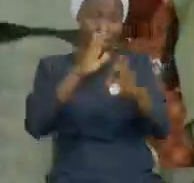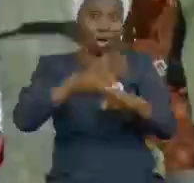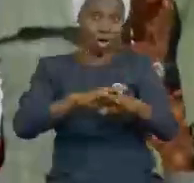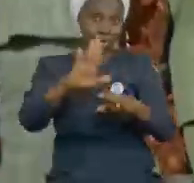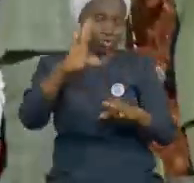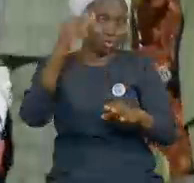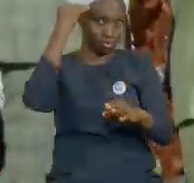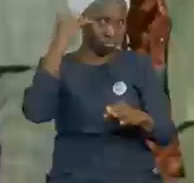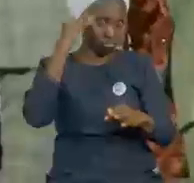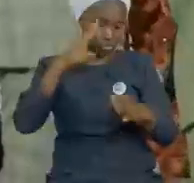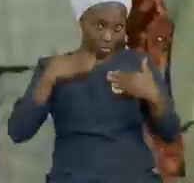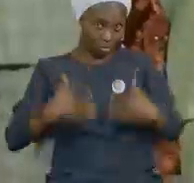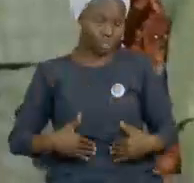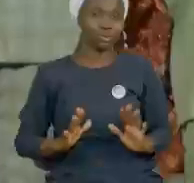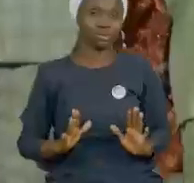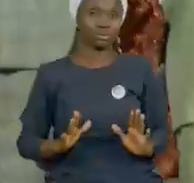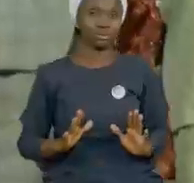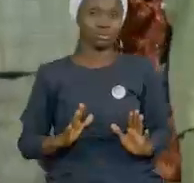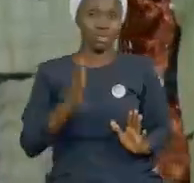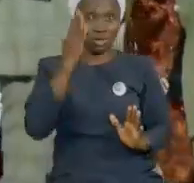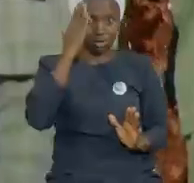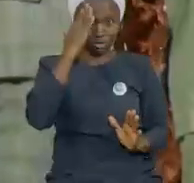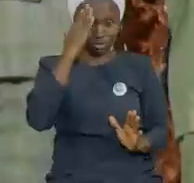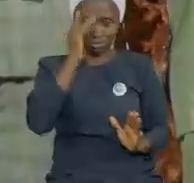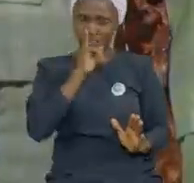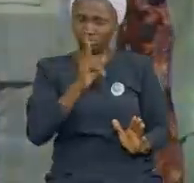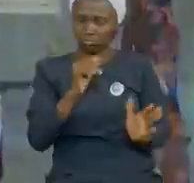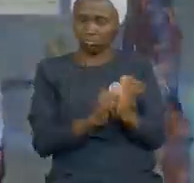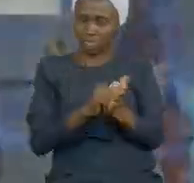knowing that this is your time of miracle.